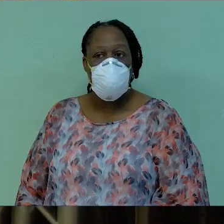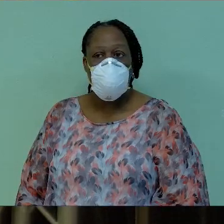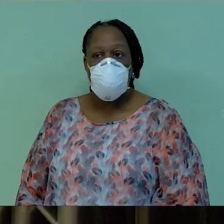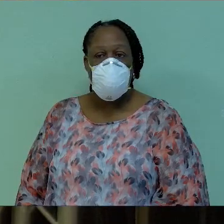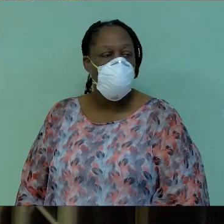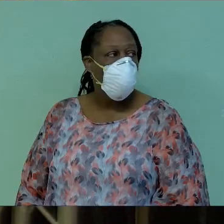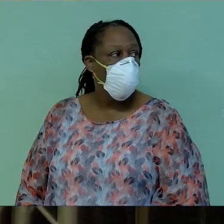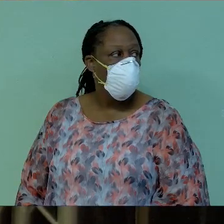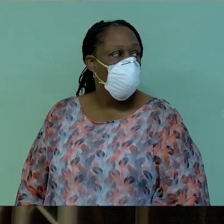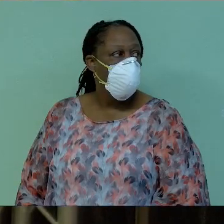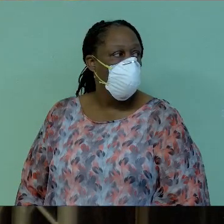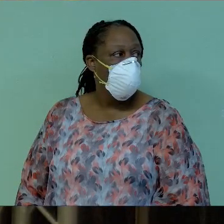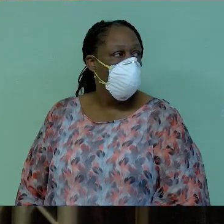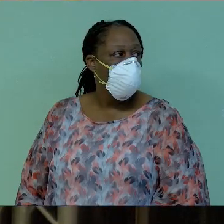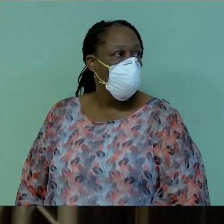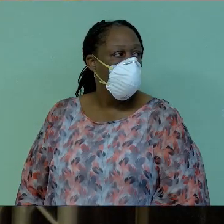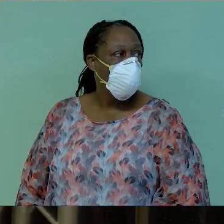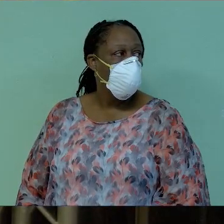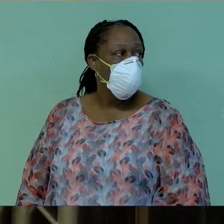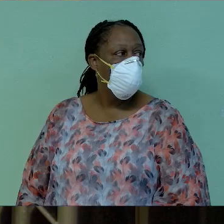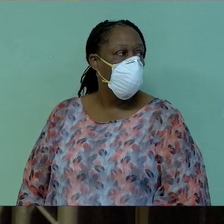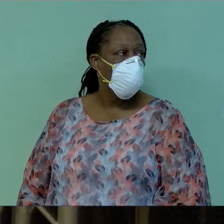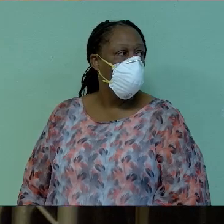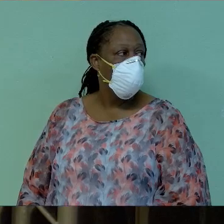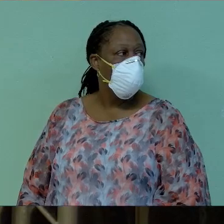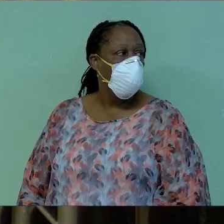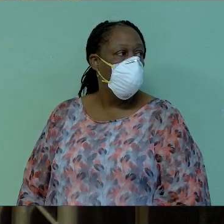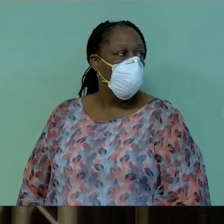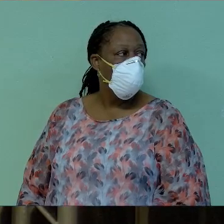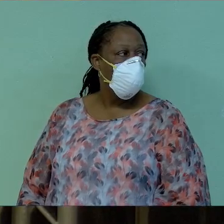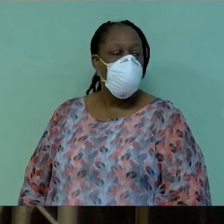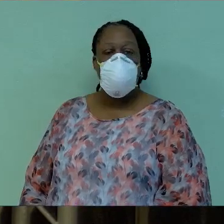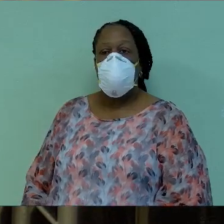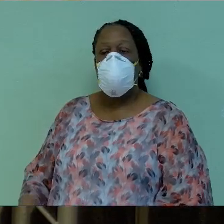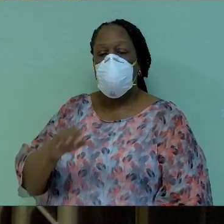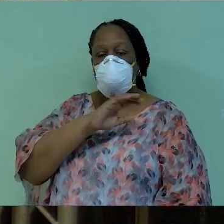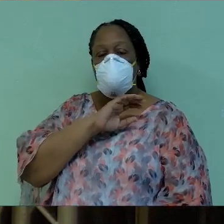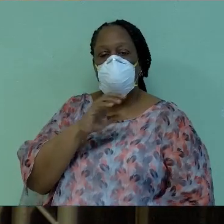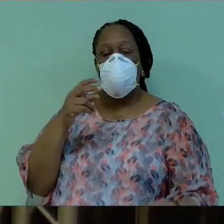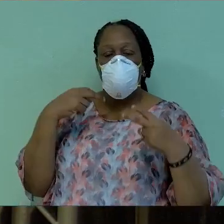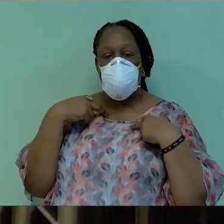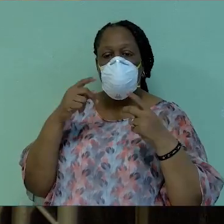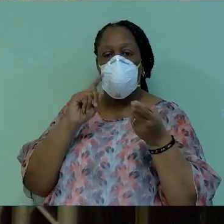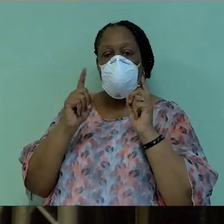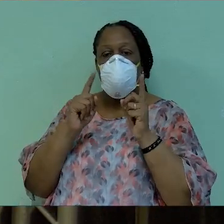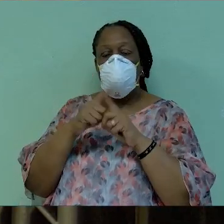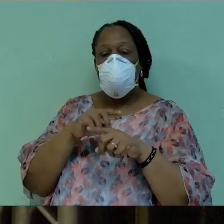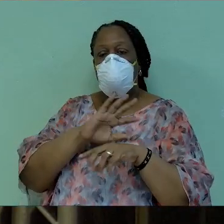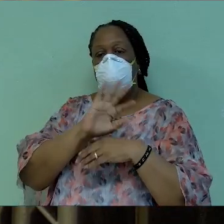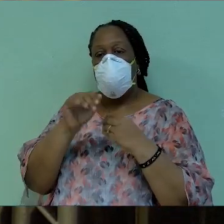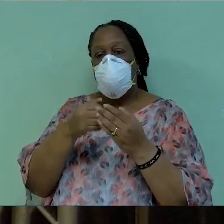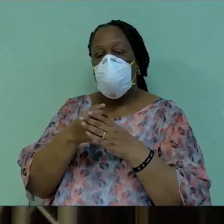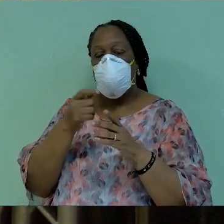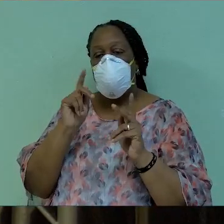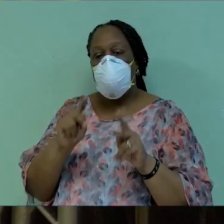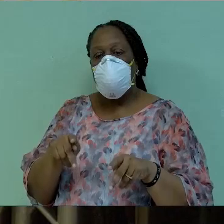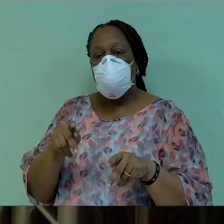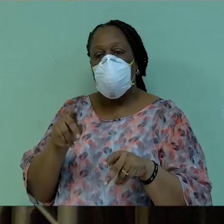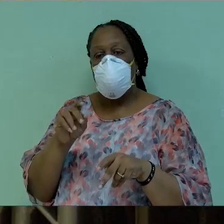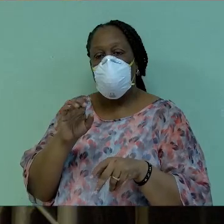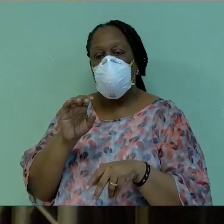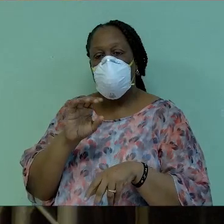We have been in touch. I have been in touch with my other counterparts in the region, and so far as of today, the 6th